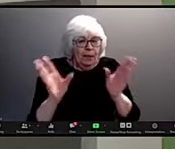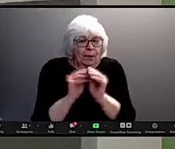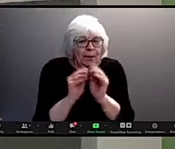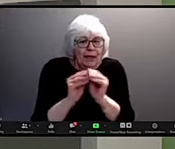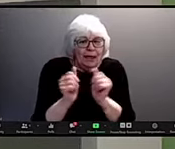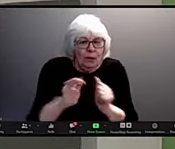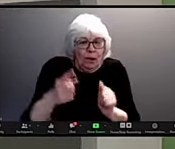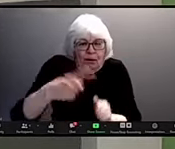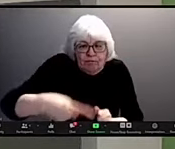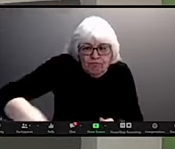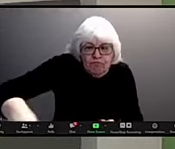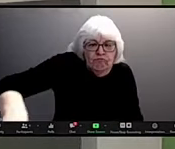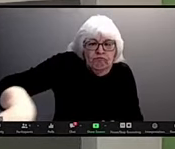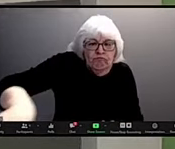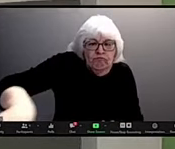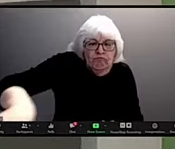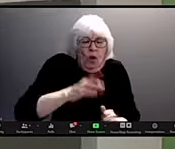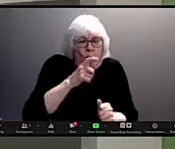destroyed or